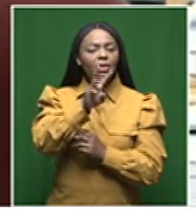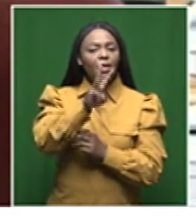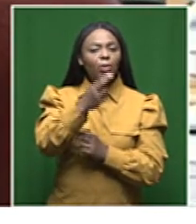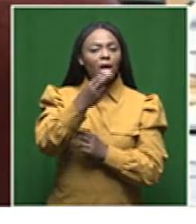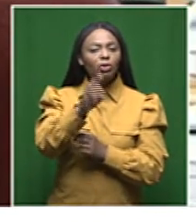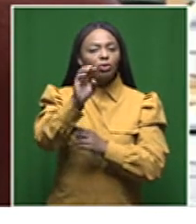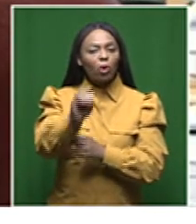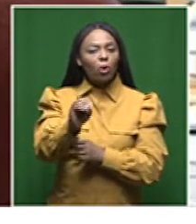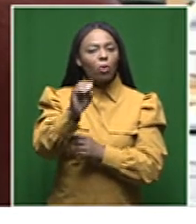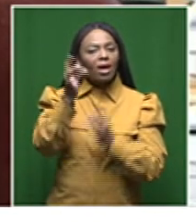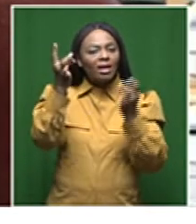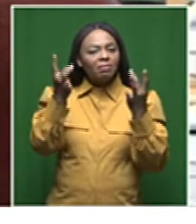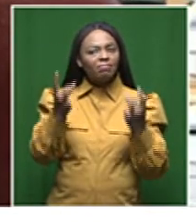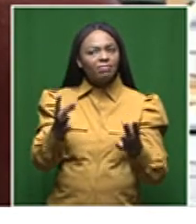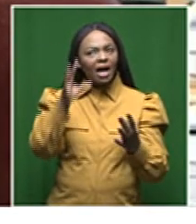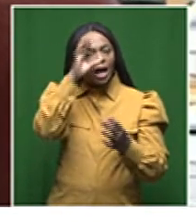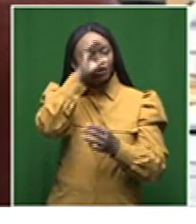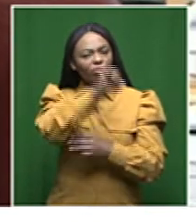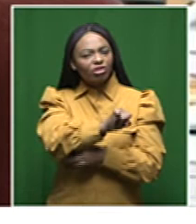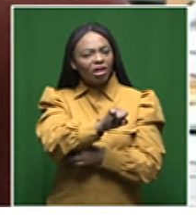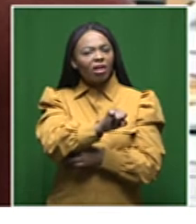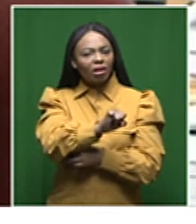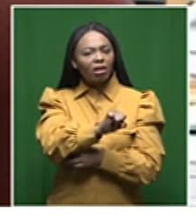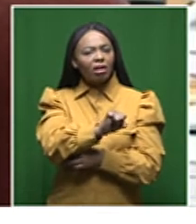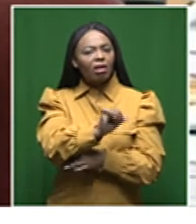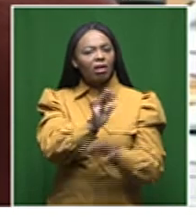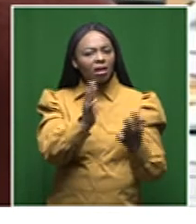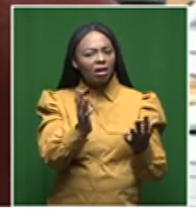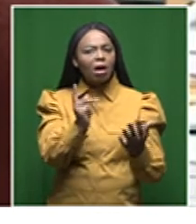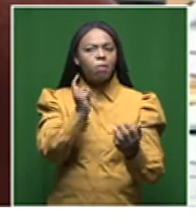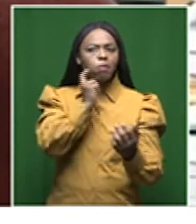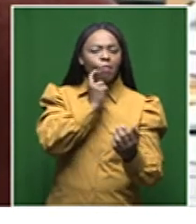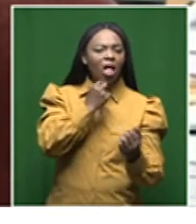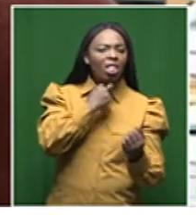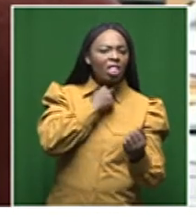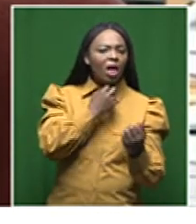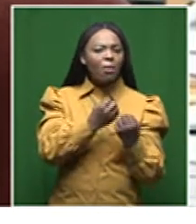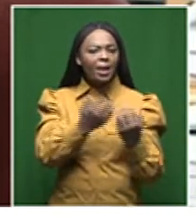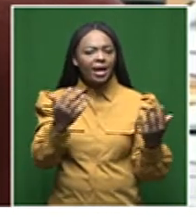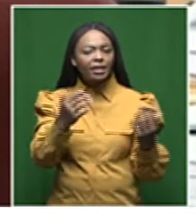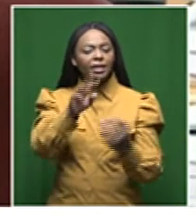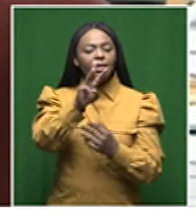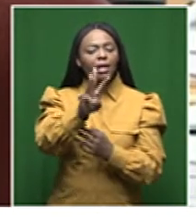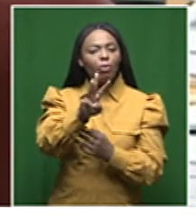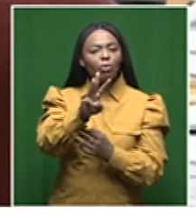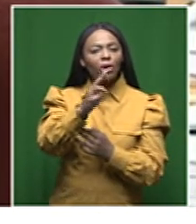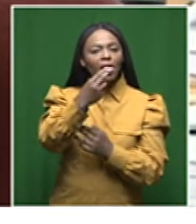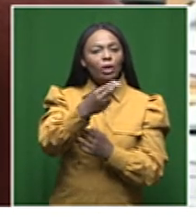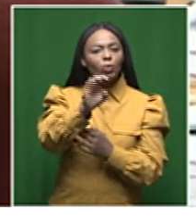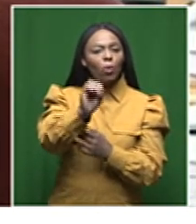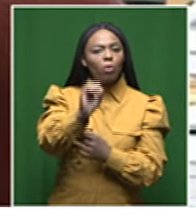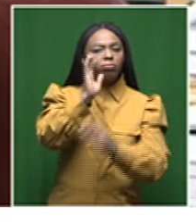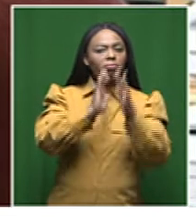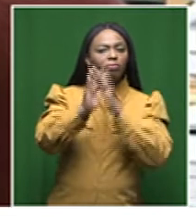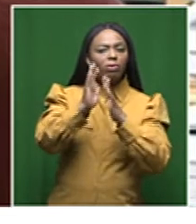WHO estimations of what the prevalence of infertility is. And the WHO has estimated it as 1